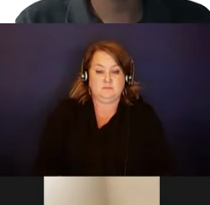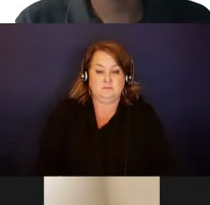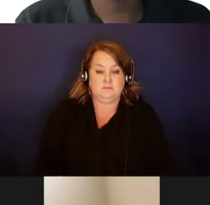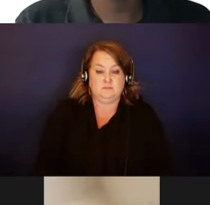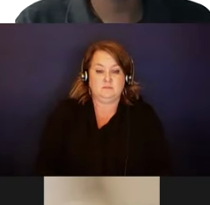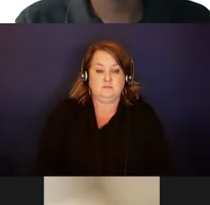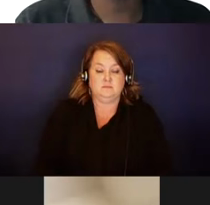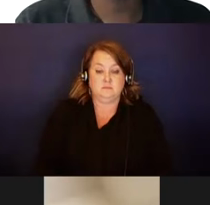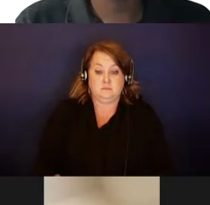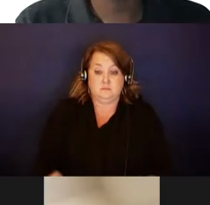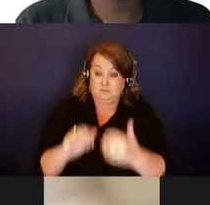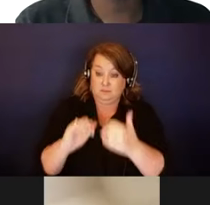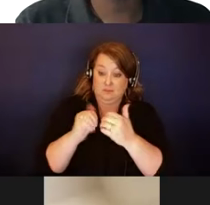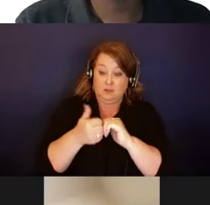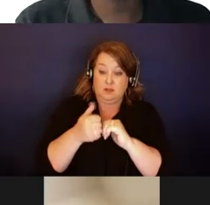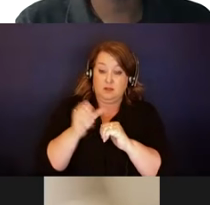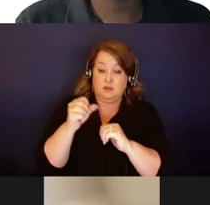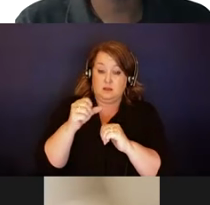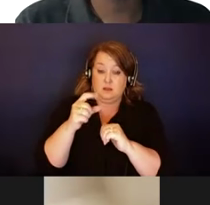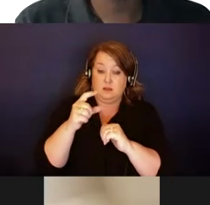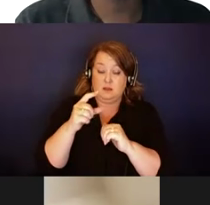Learn how they work and